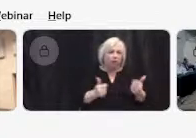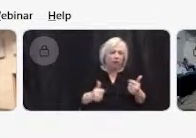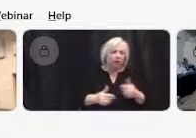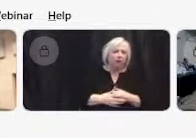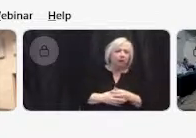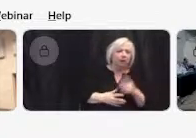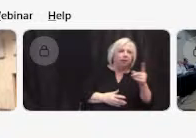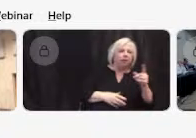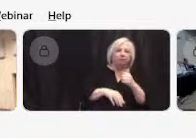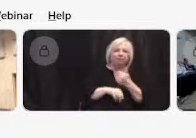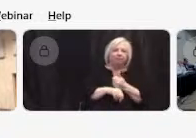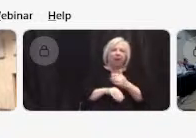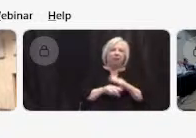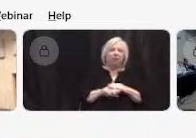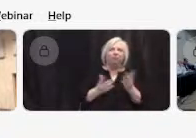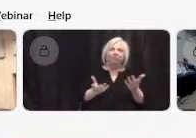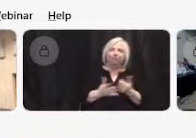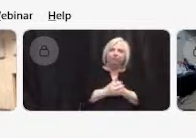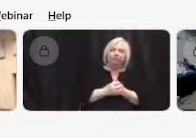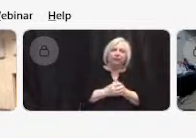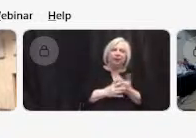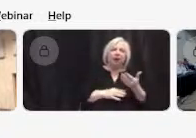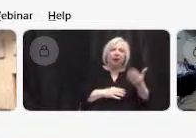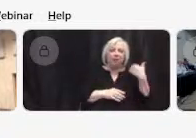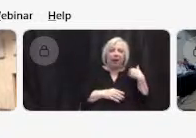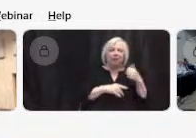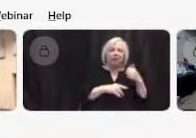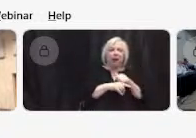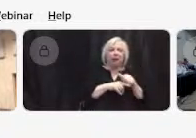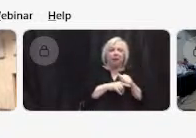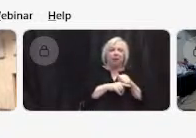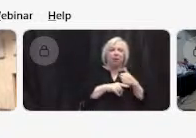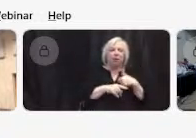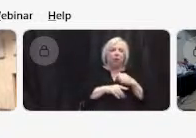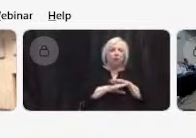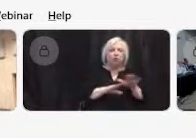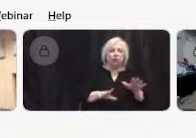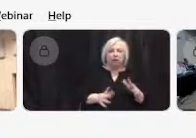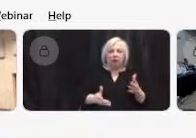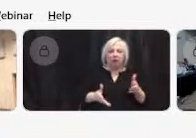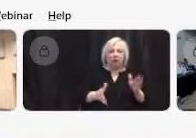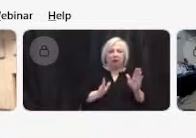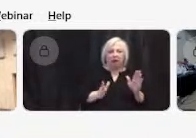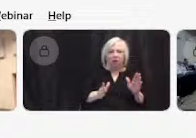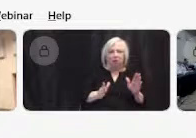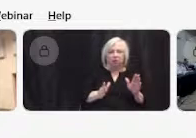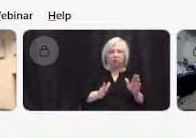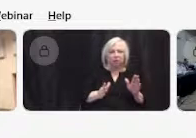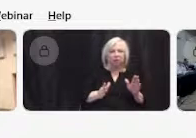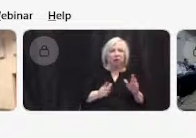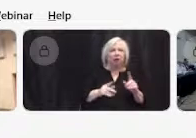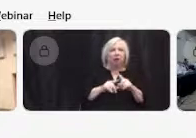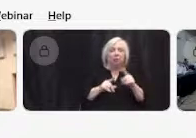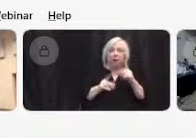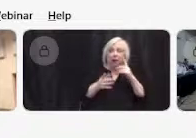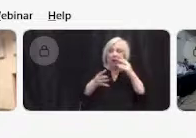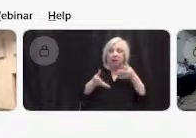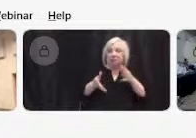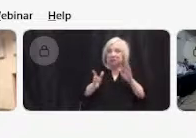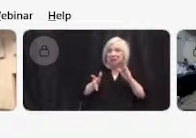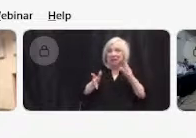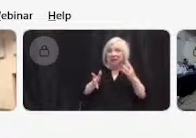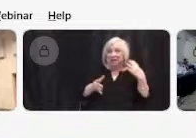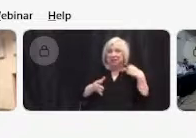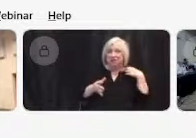Based upon our past practices, we should not. But I'm going to leave that up to the